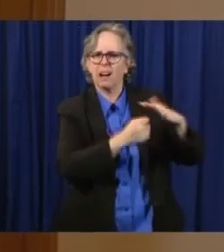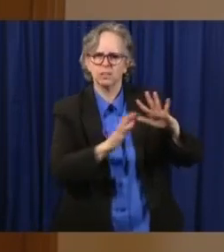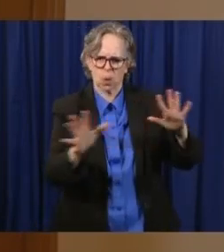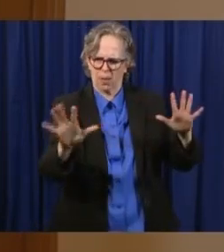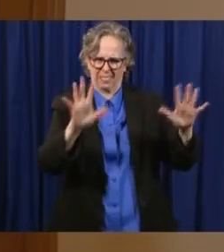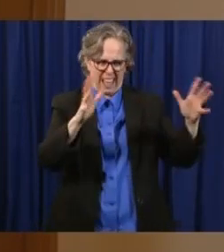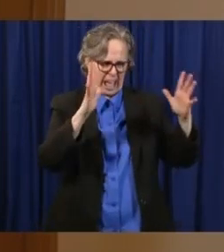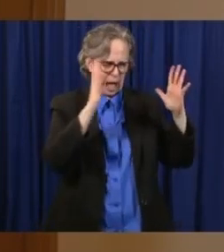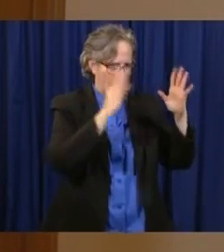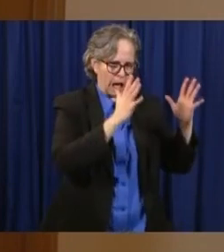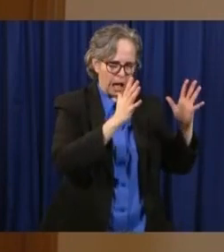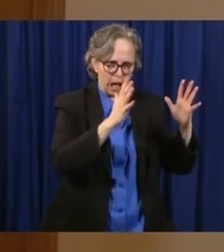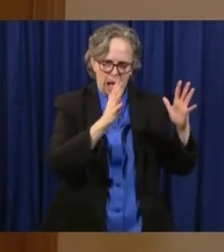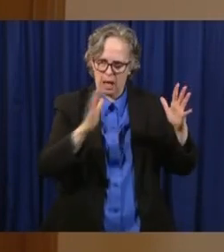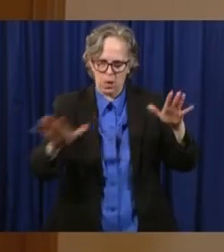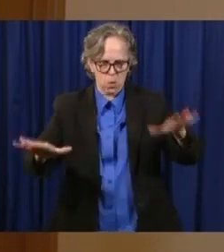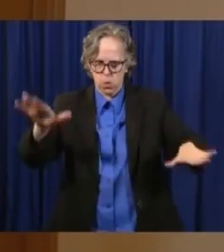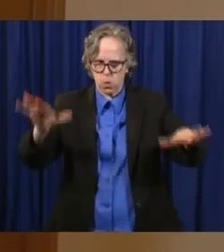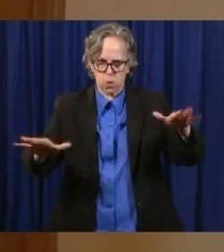show you a little more about that.